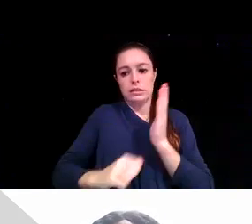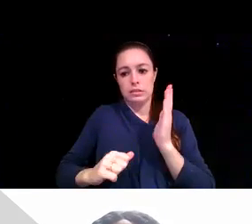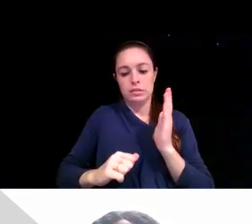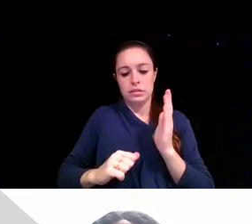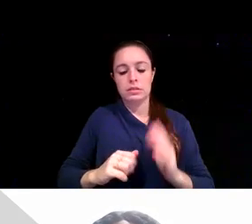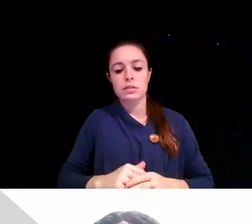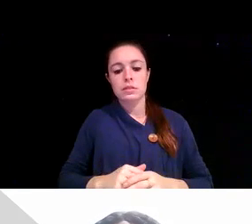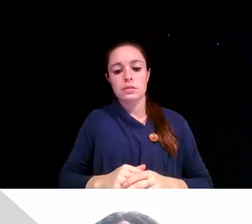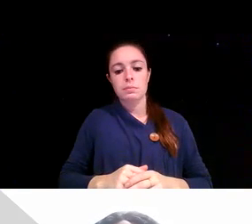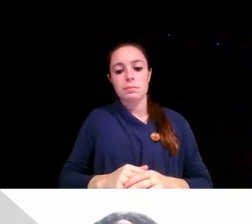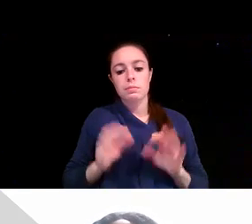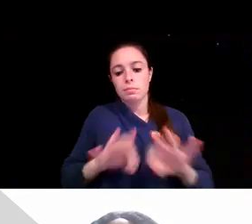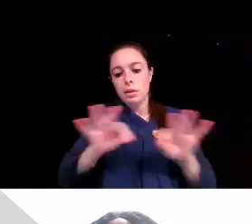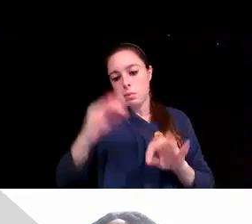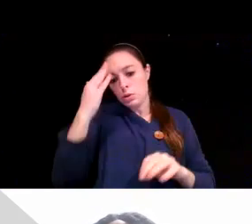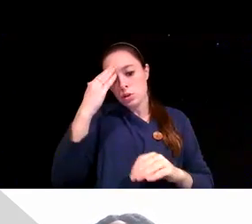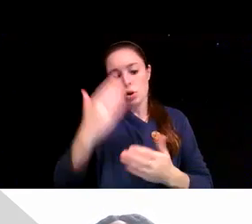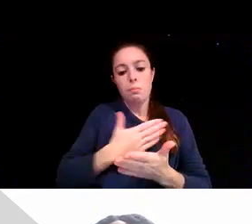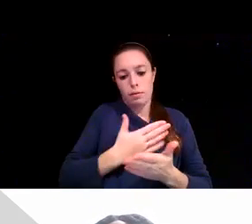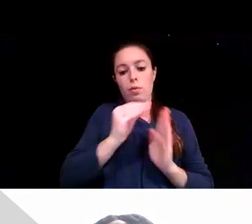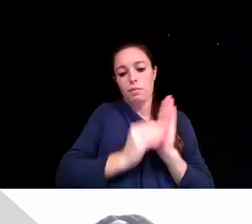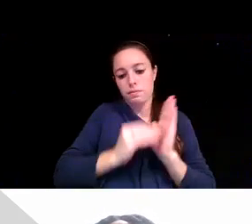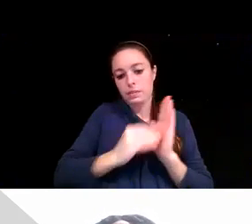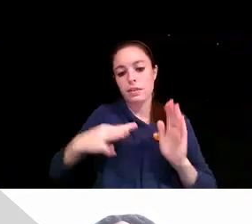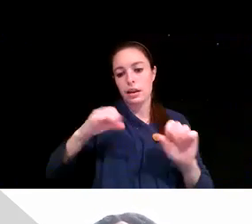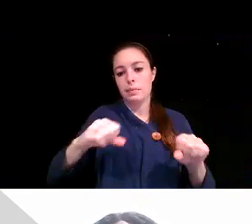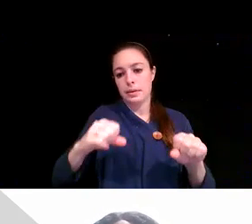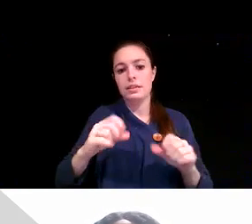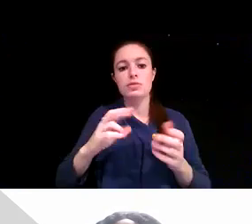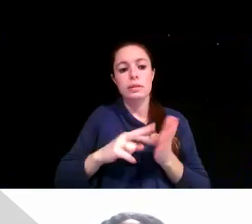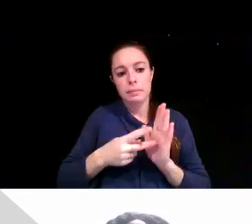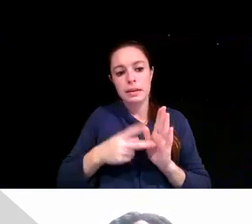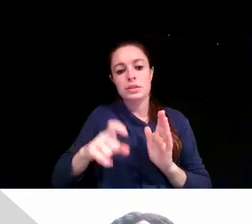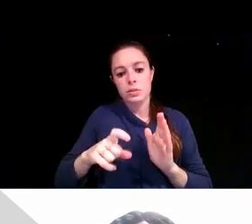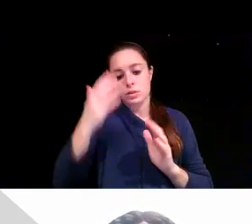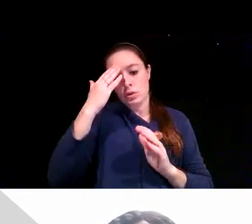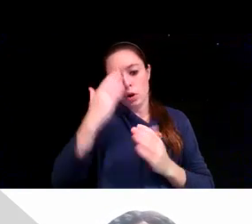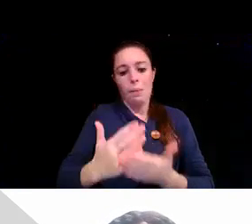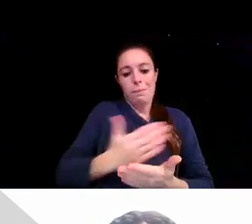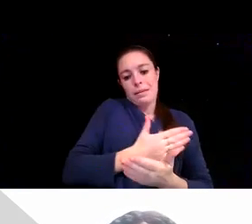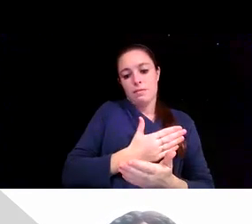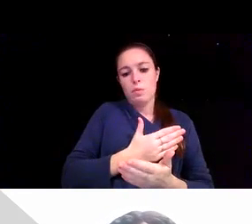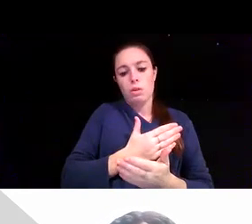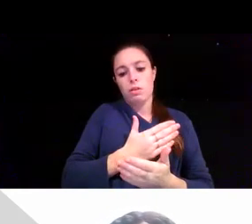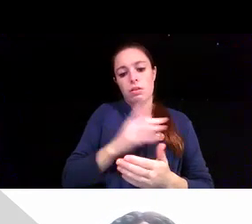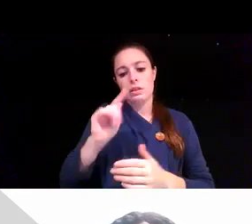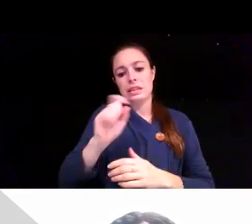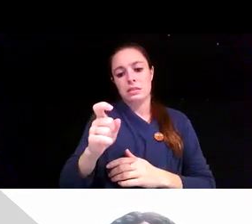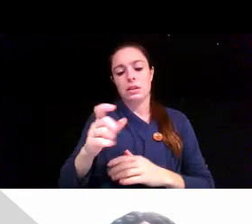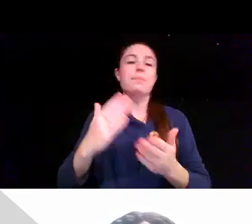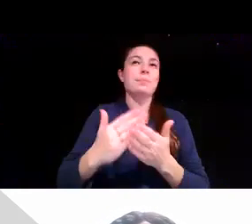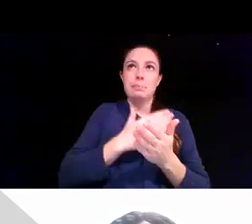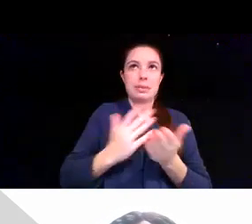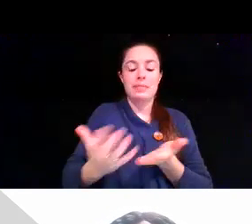we complete the application that we need to provide our income before taxes are taken out.